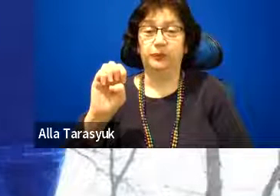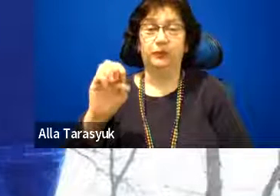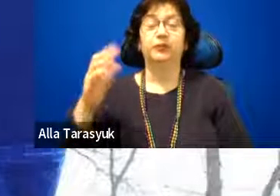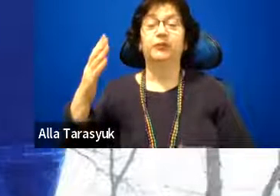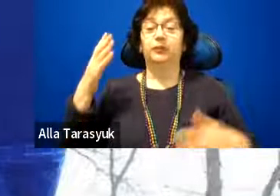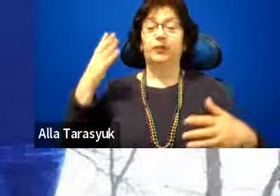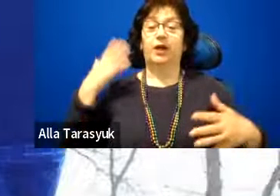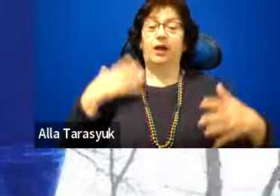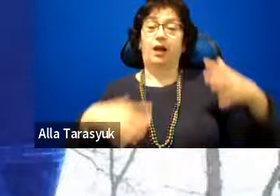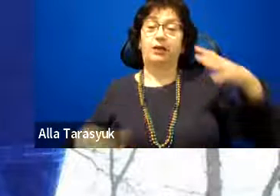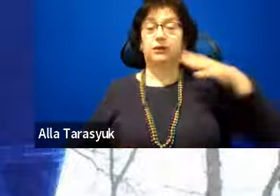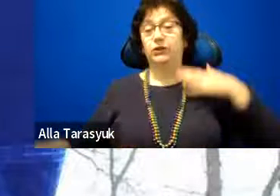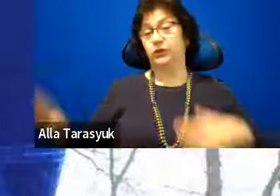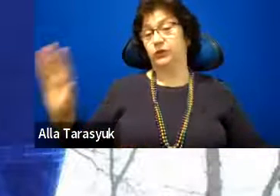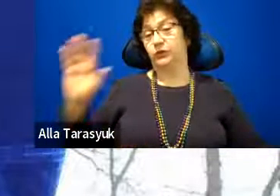Costume.